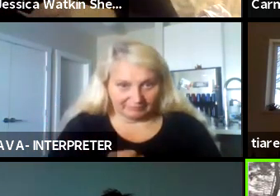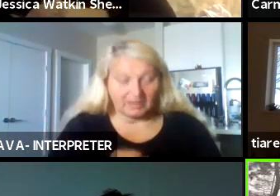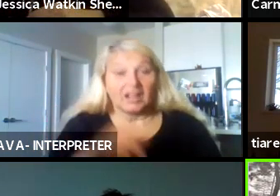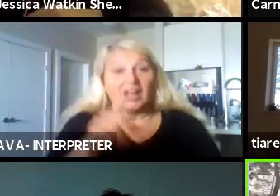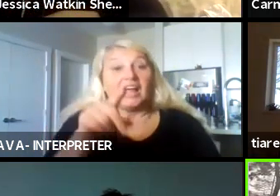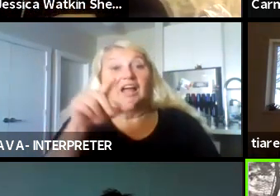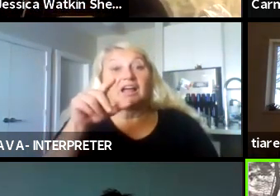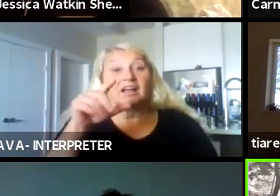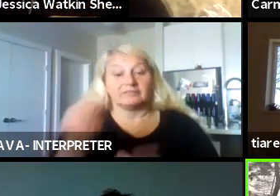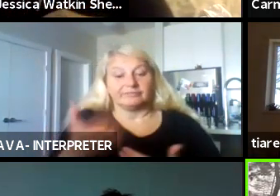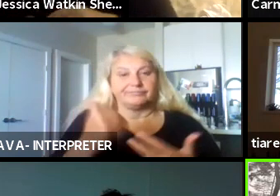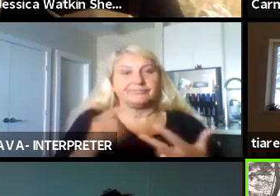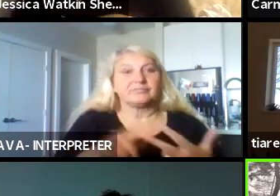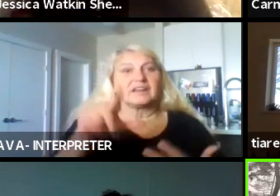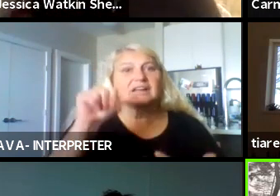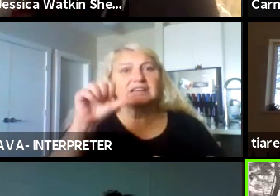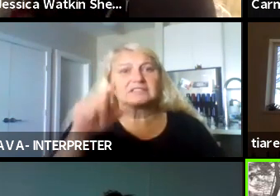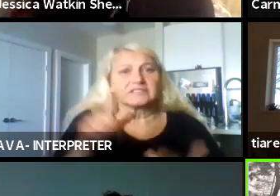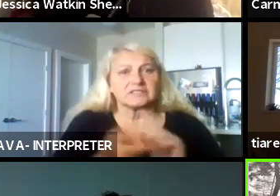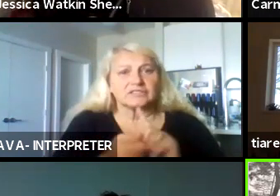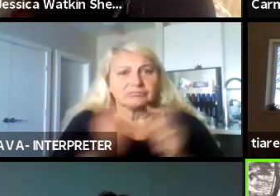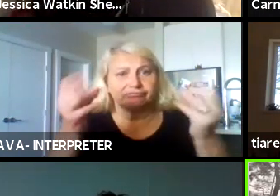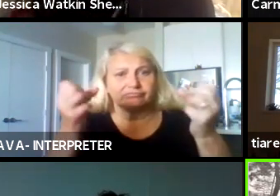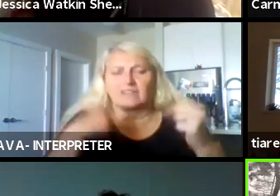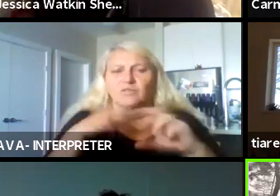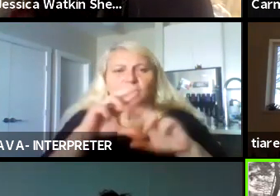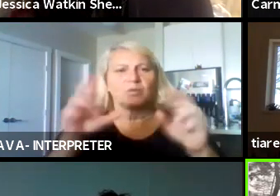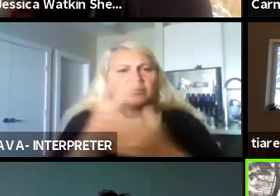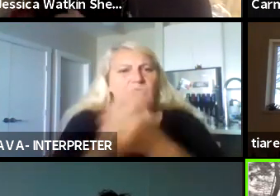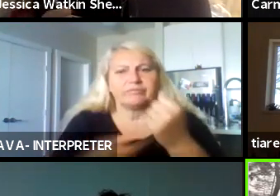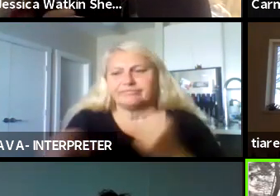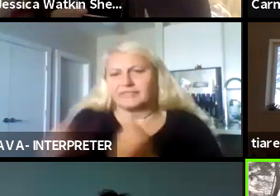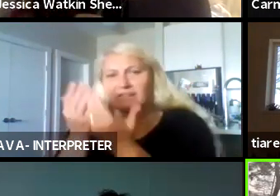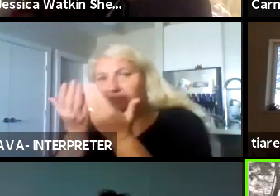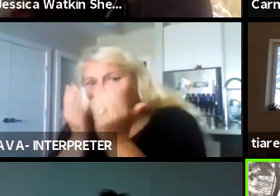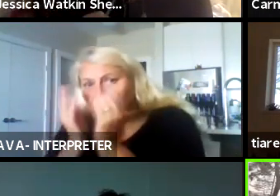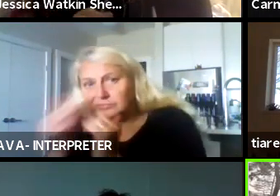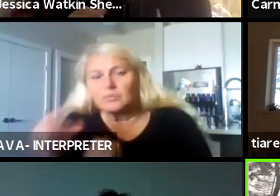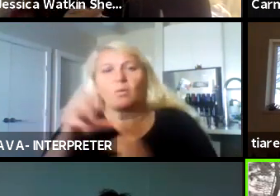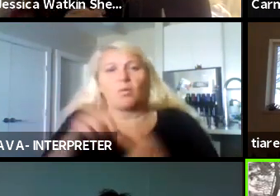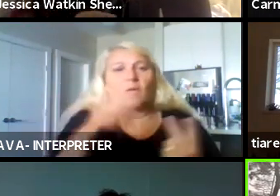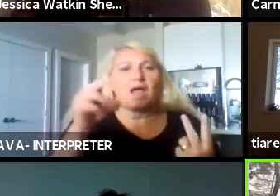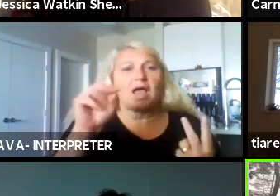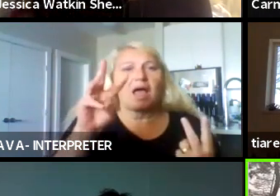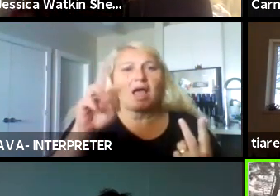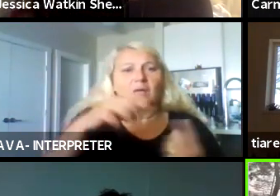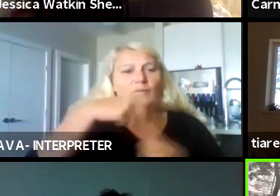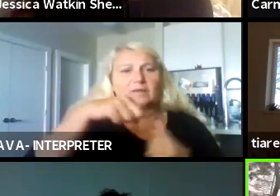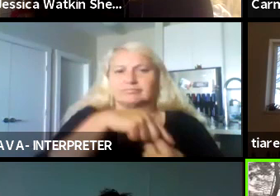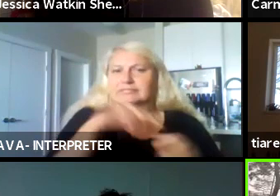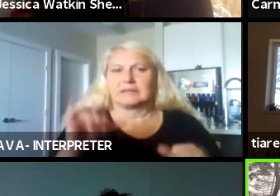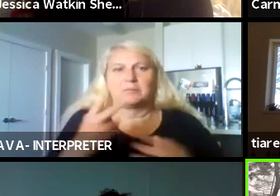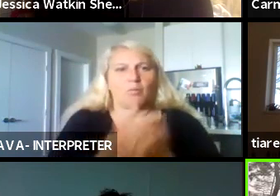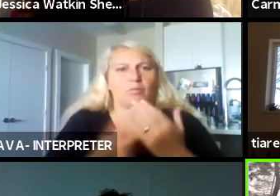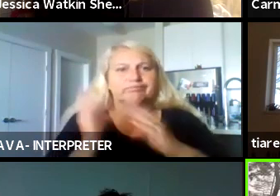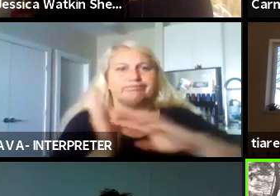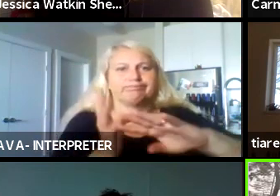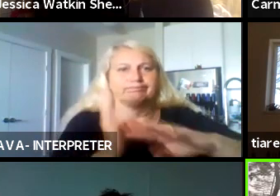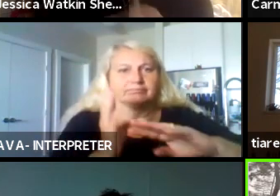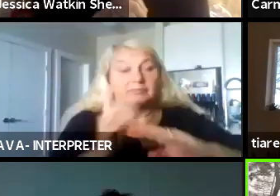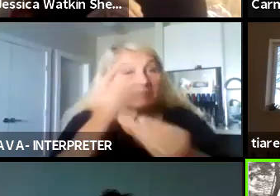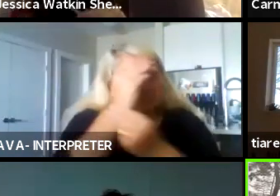ASL interpretation is available on both the Facebook and the HowlRound live streams. We do want to note that